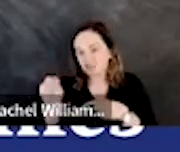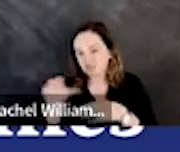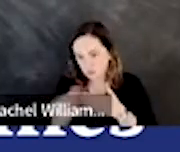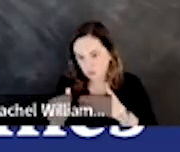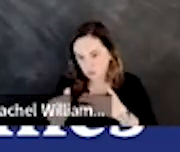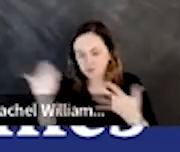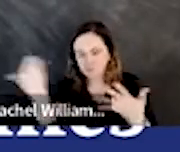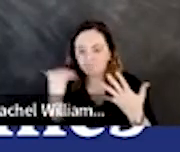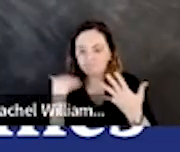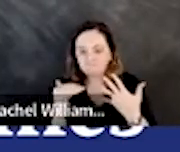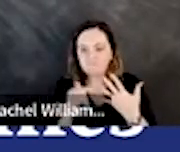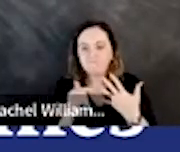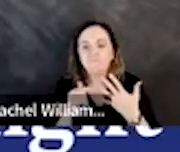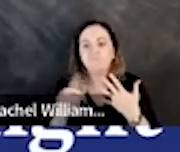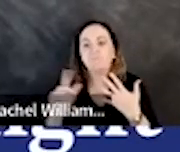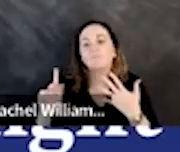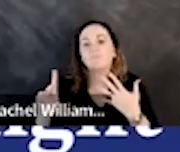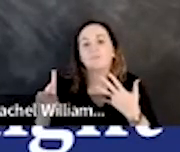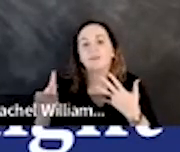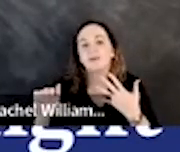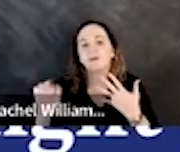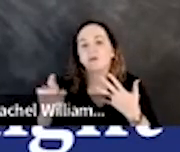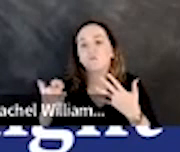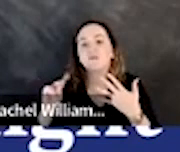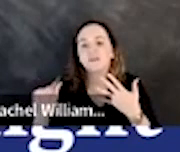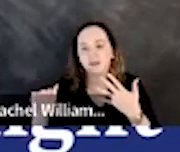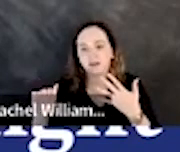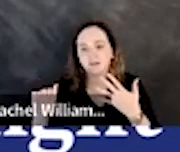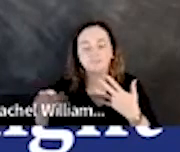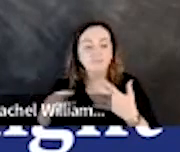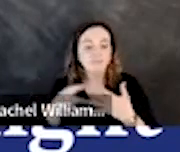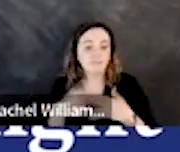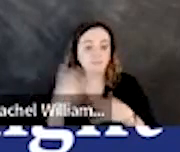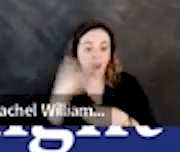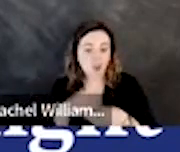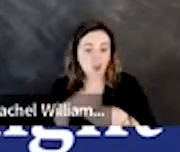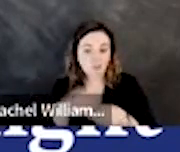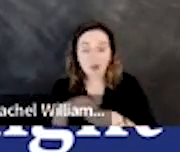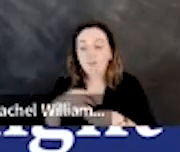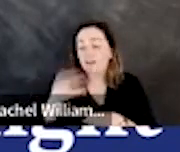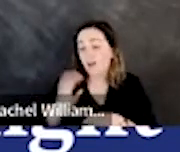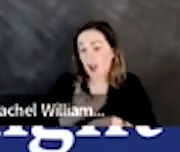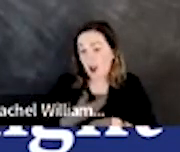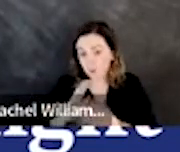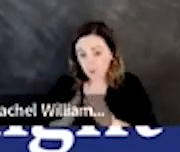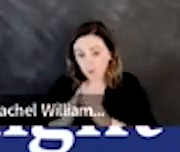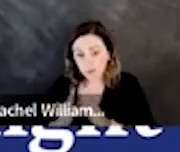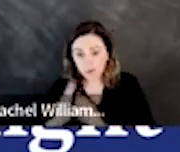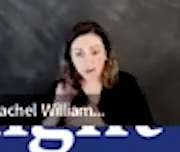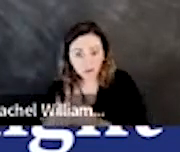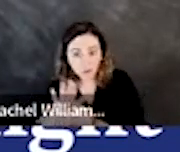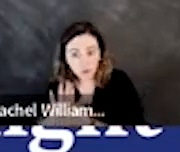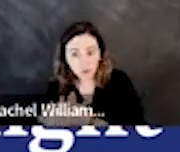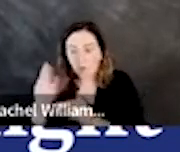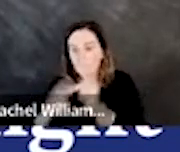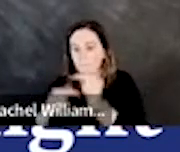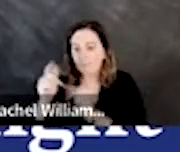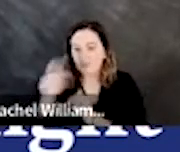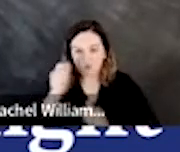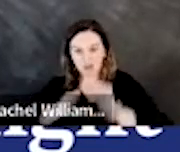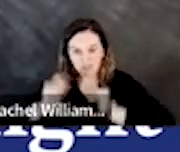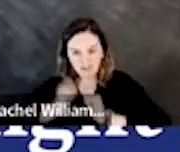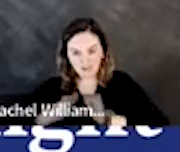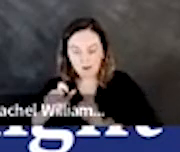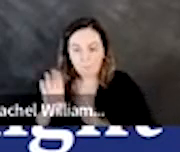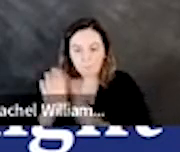next recipient, Karina Knight, is not only involved in the Jordan community through building sets for the theater department,